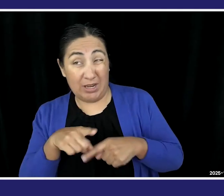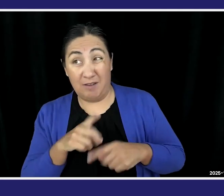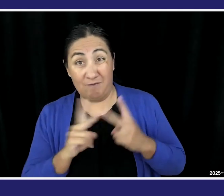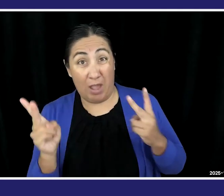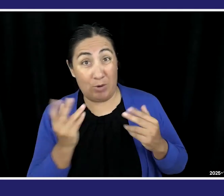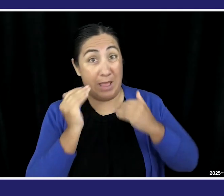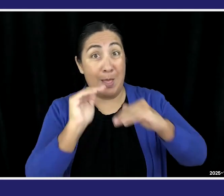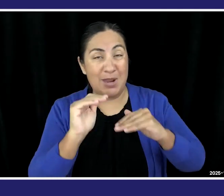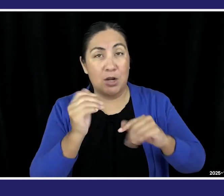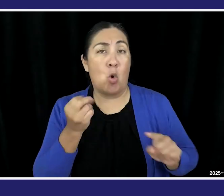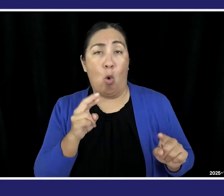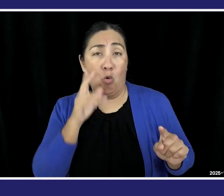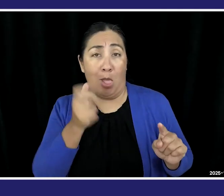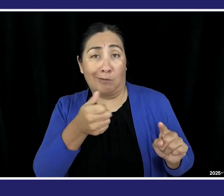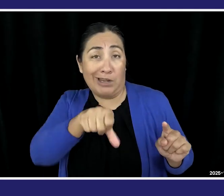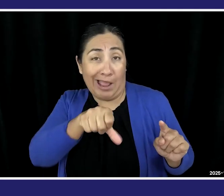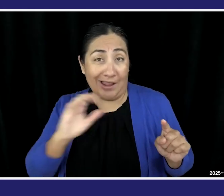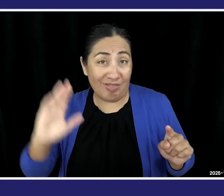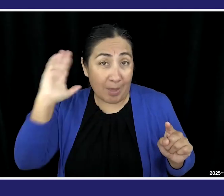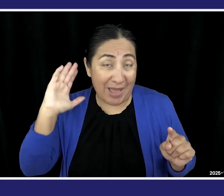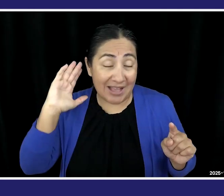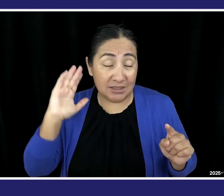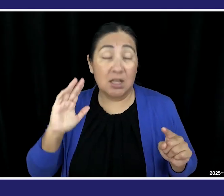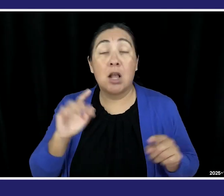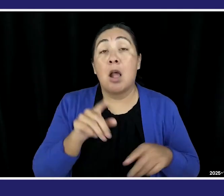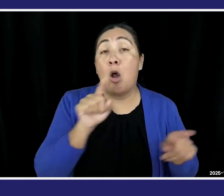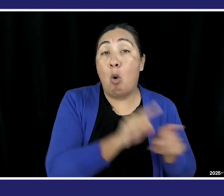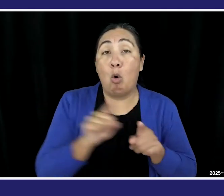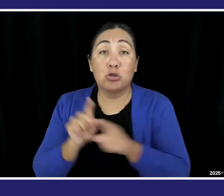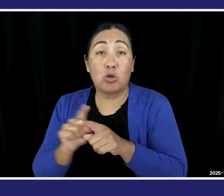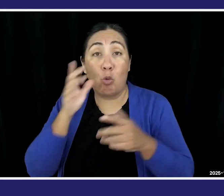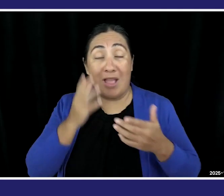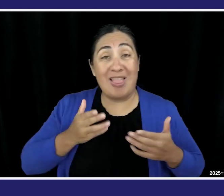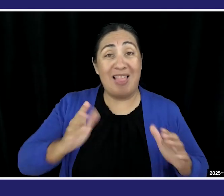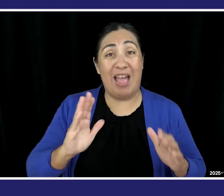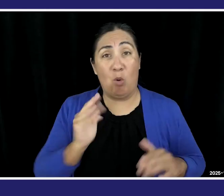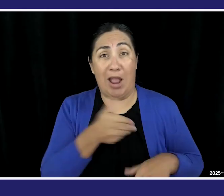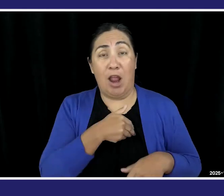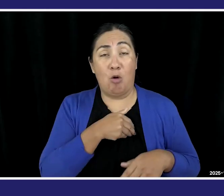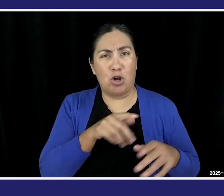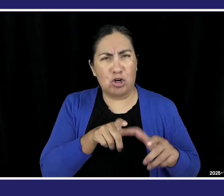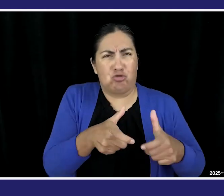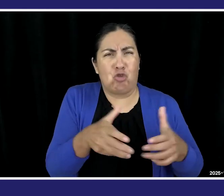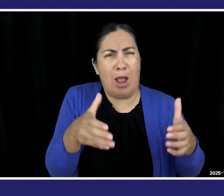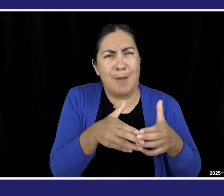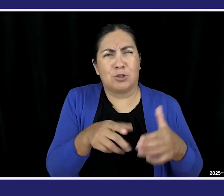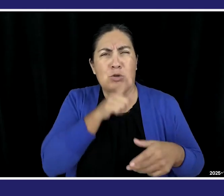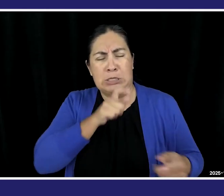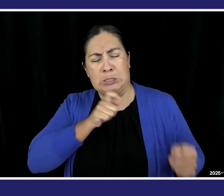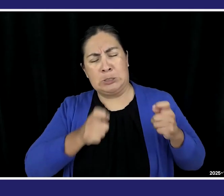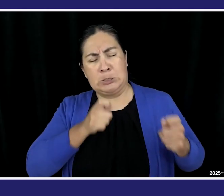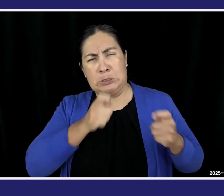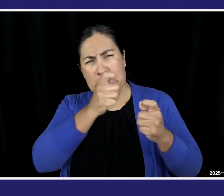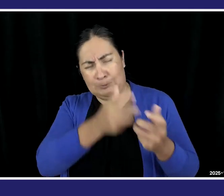or denied in the past. And it allows our tribes to create really tailored approaches for them and